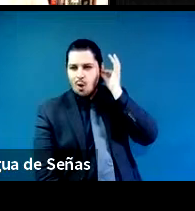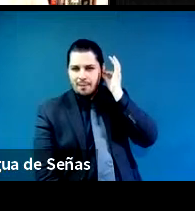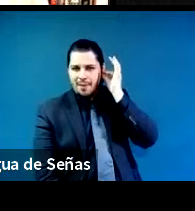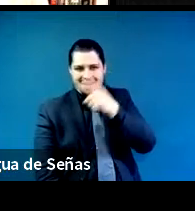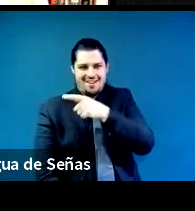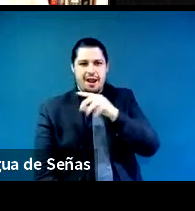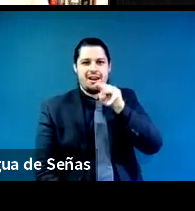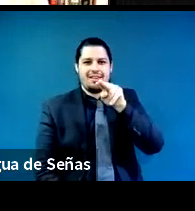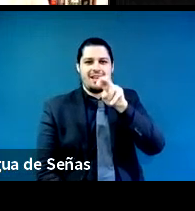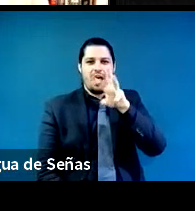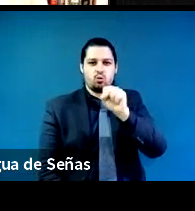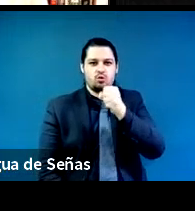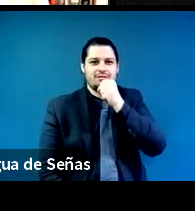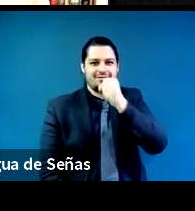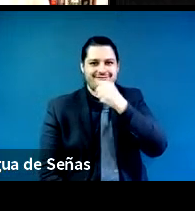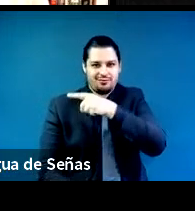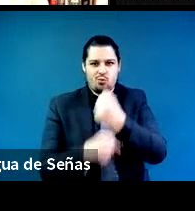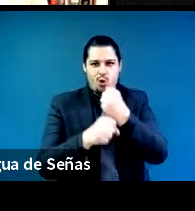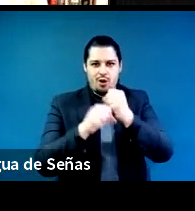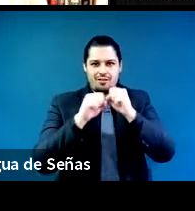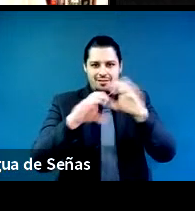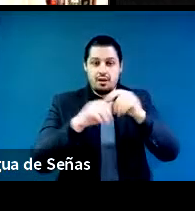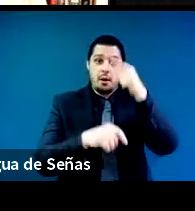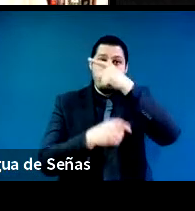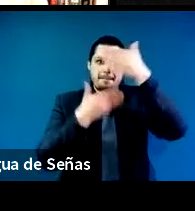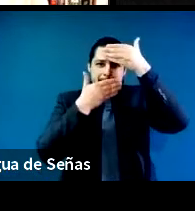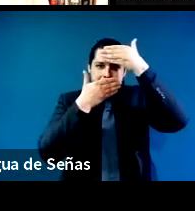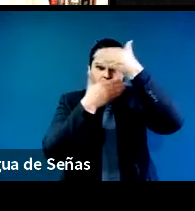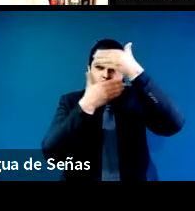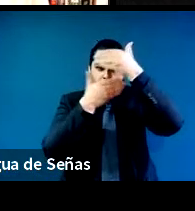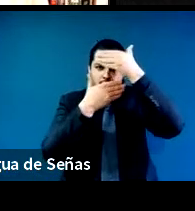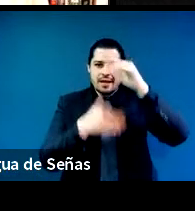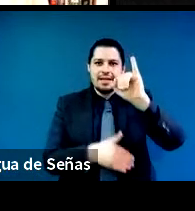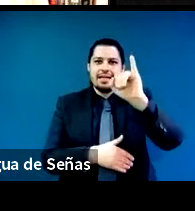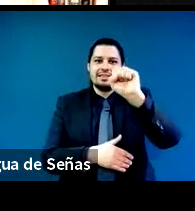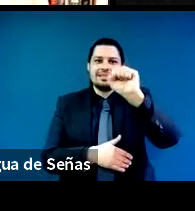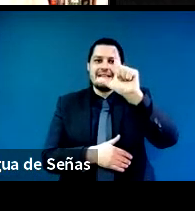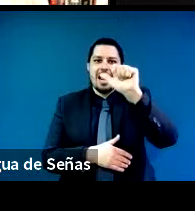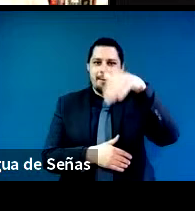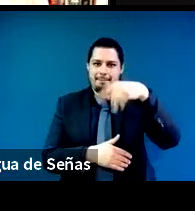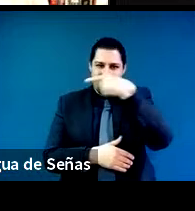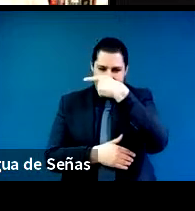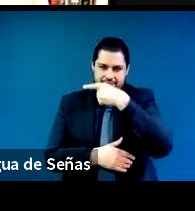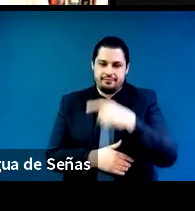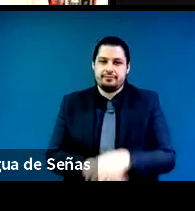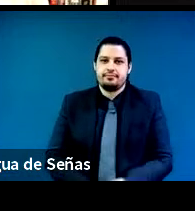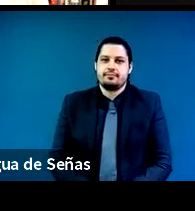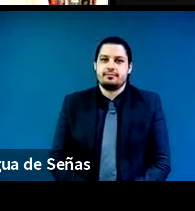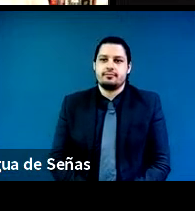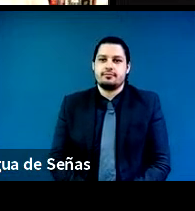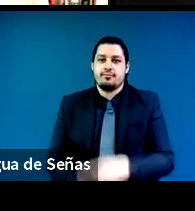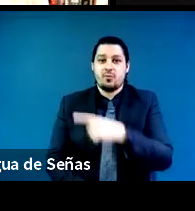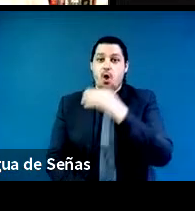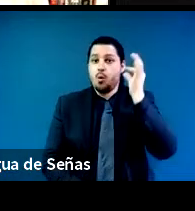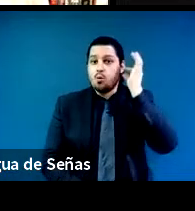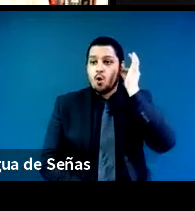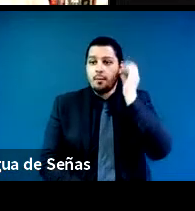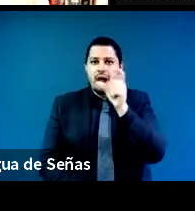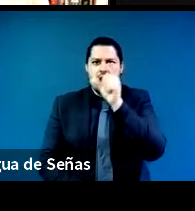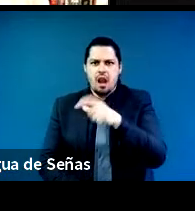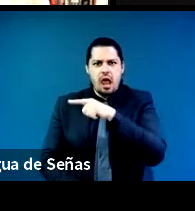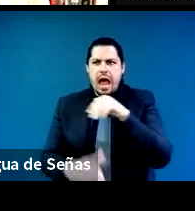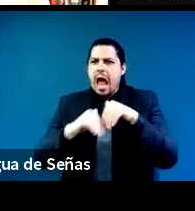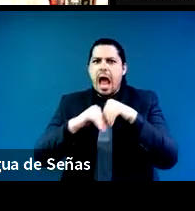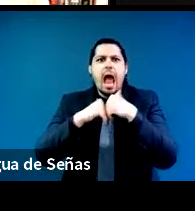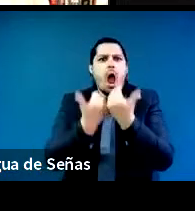Can you just repeat the question, the first part? Absolutely. How will rights of a female journalist be